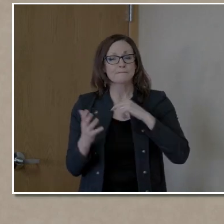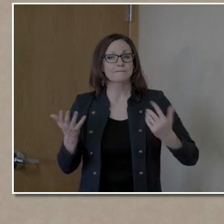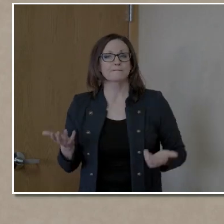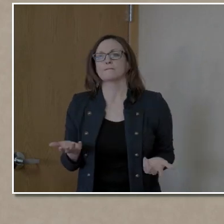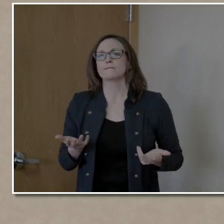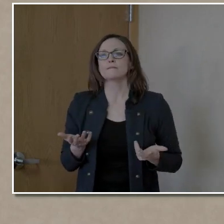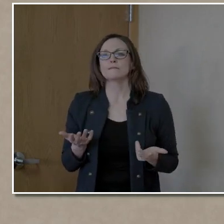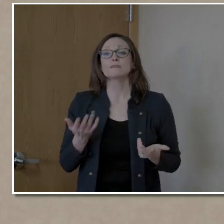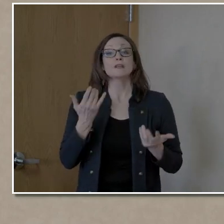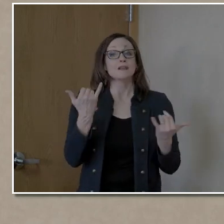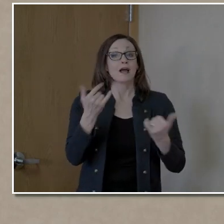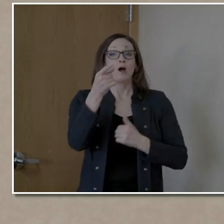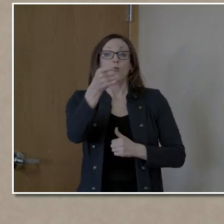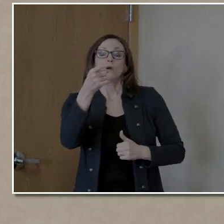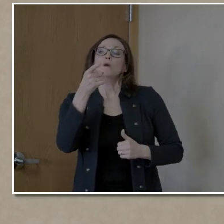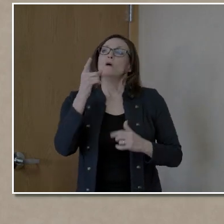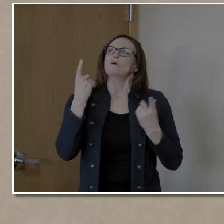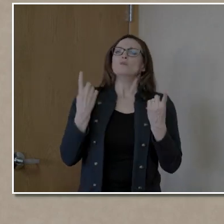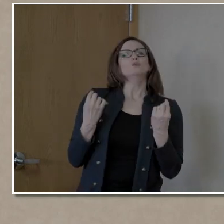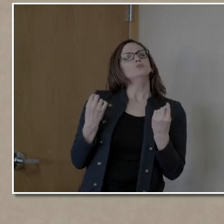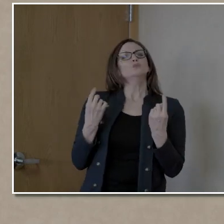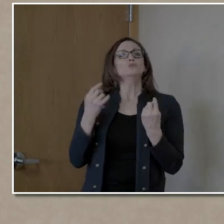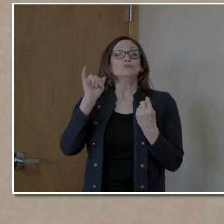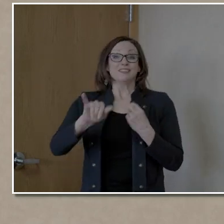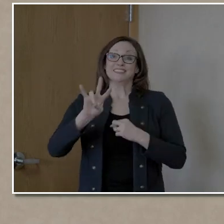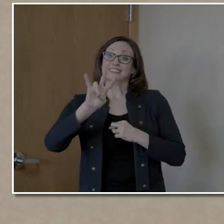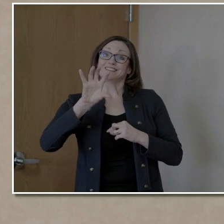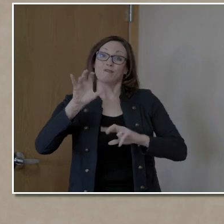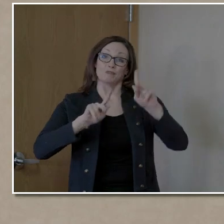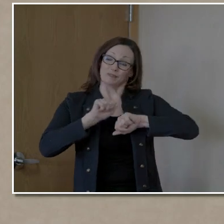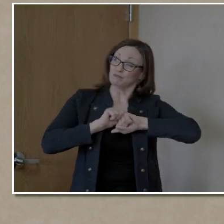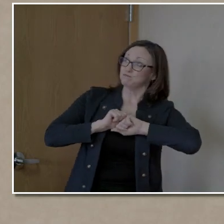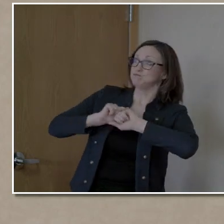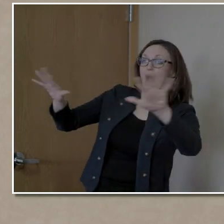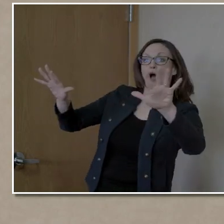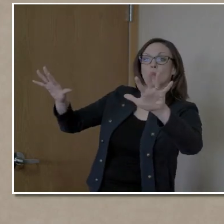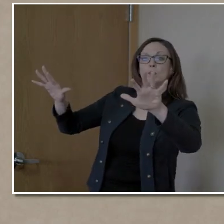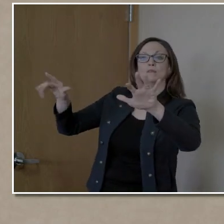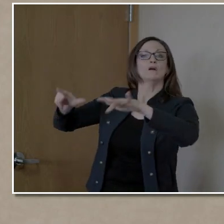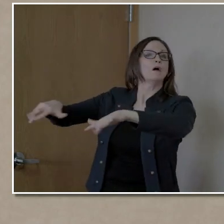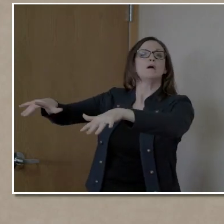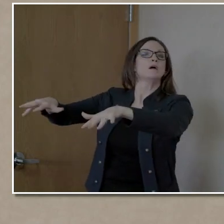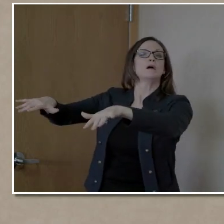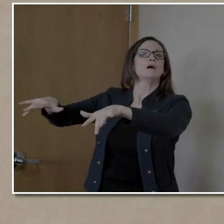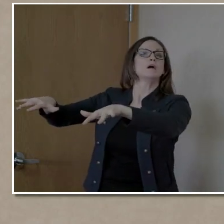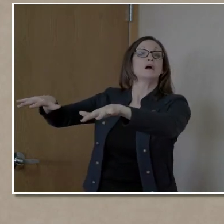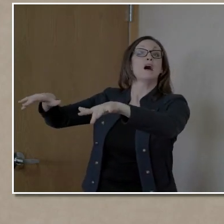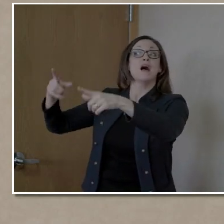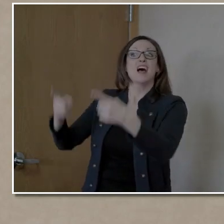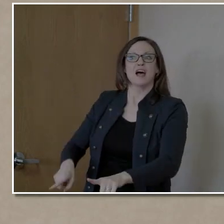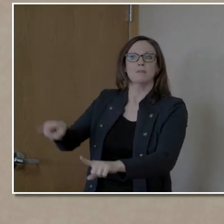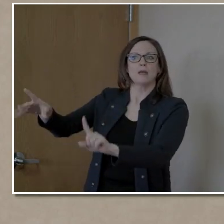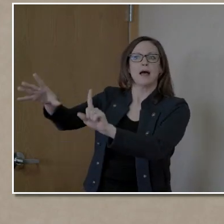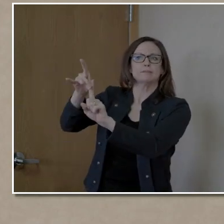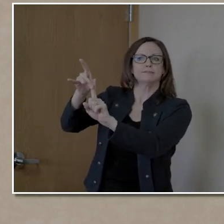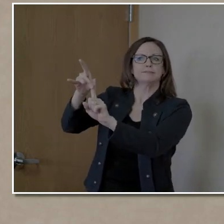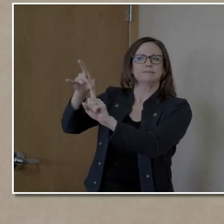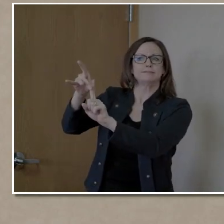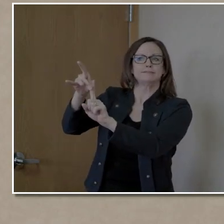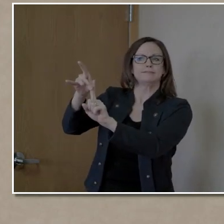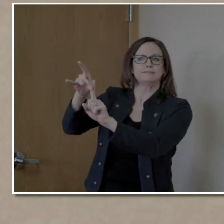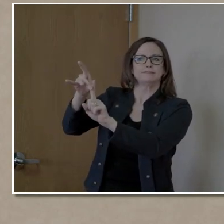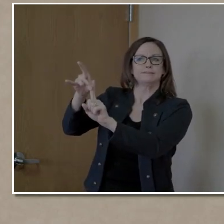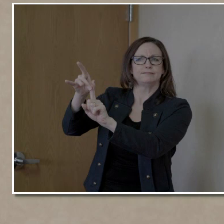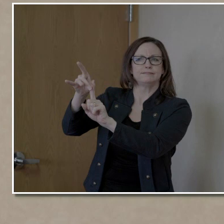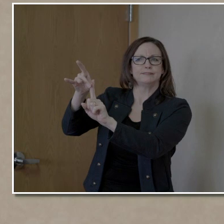positive coronavirus? Do they have access to coronavirus testing in those countries? And will any of those units, is there any